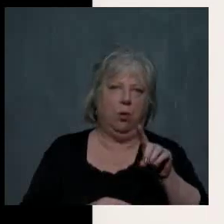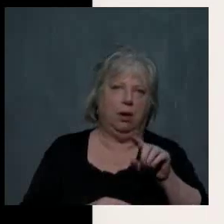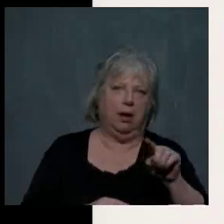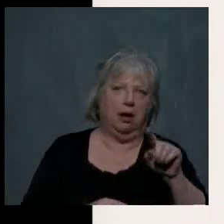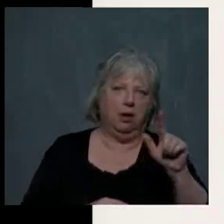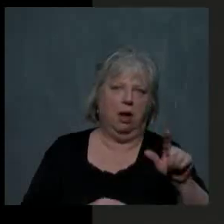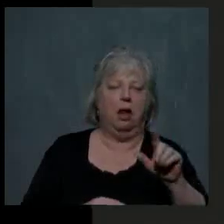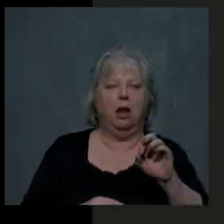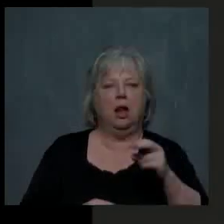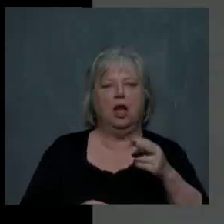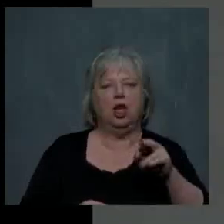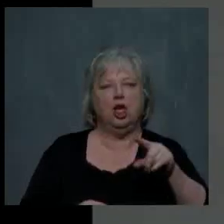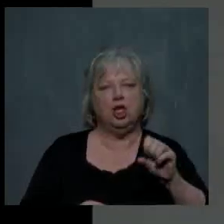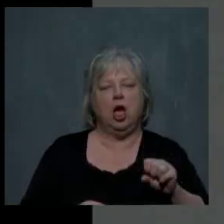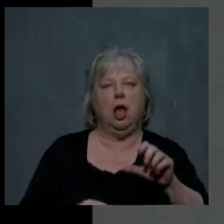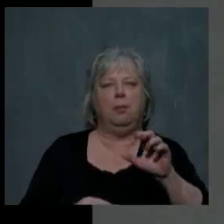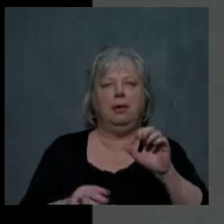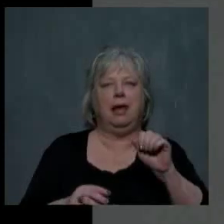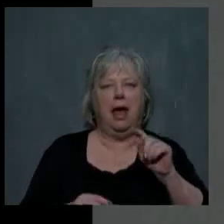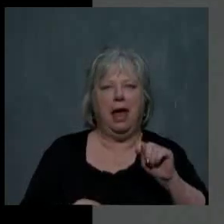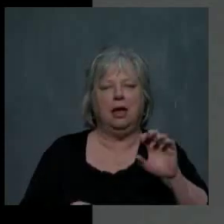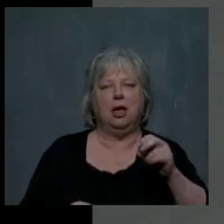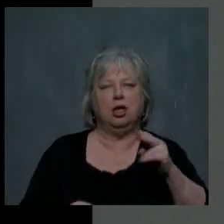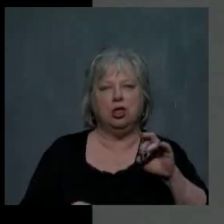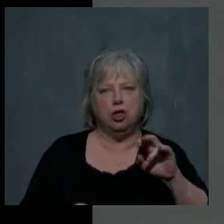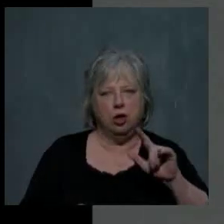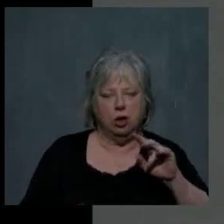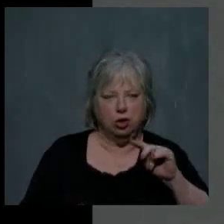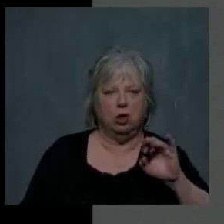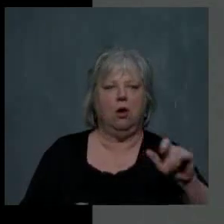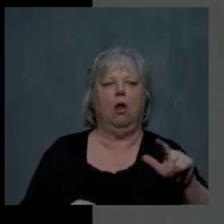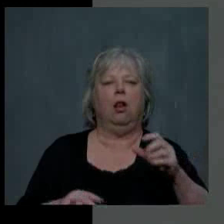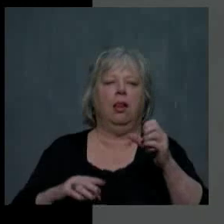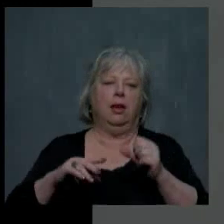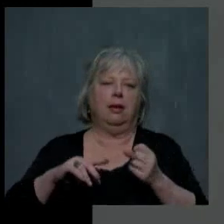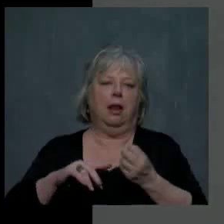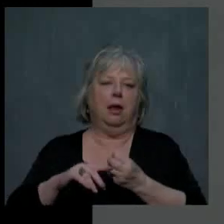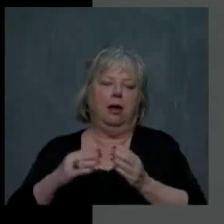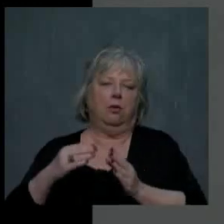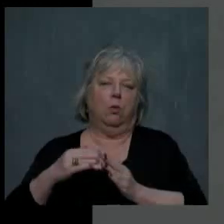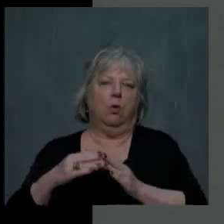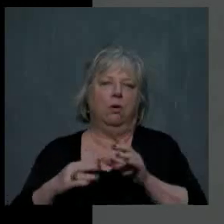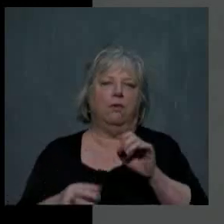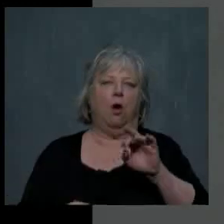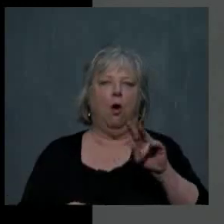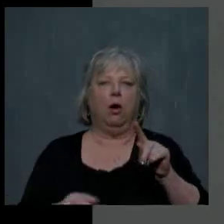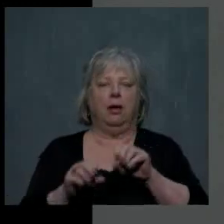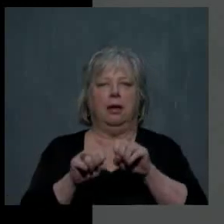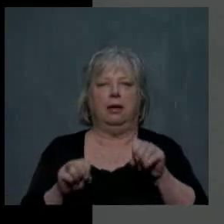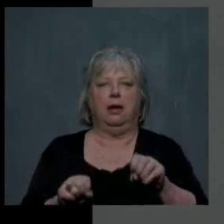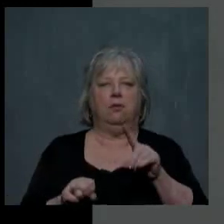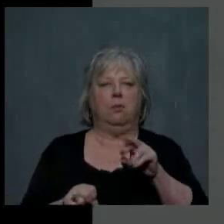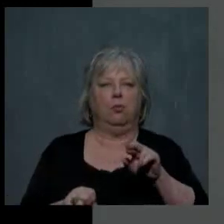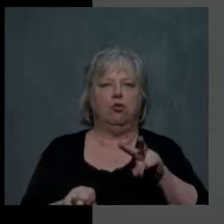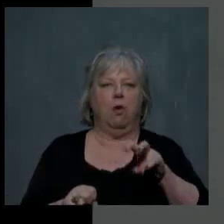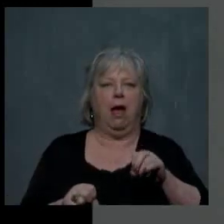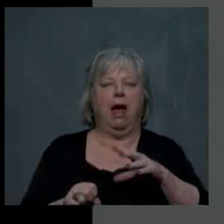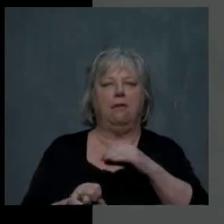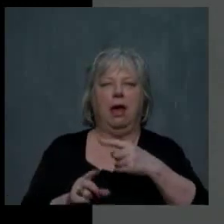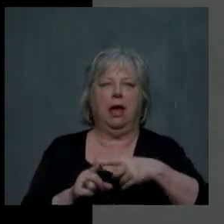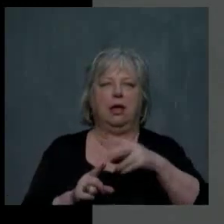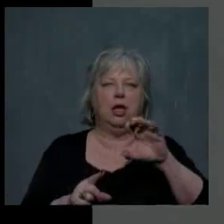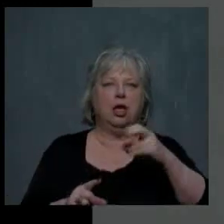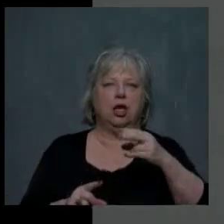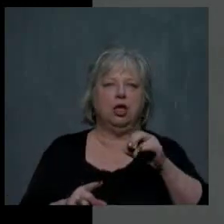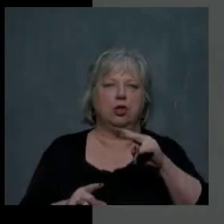Z-6051-L, Shops at Chenal, long form PCD, located on the southeast corner of Arkansas Systems Drive and Chenal Parkway. The applicant